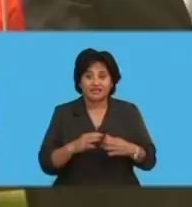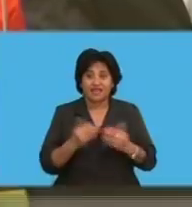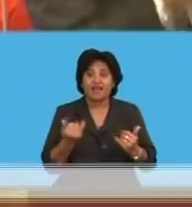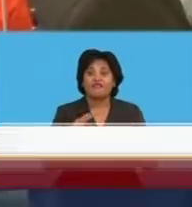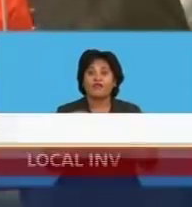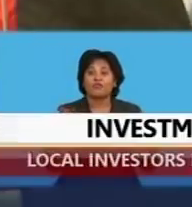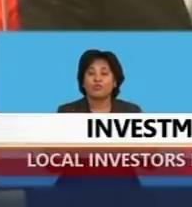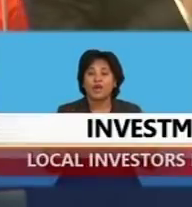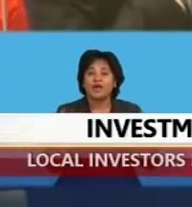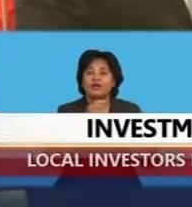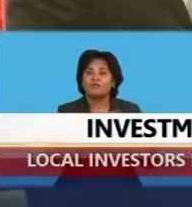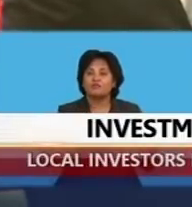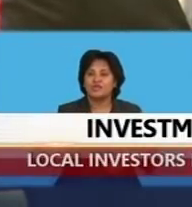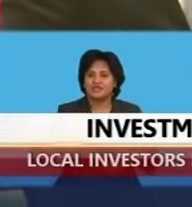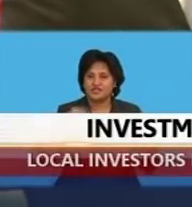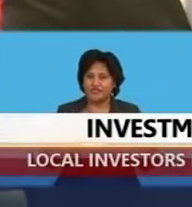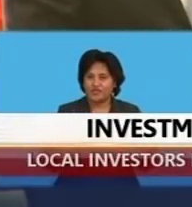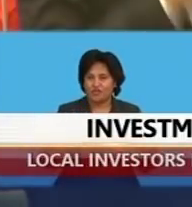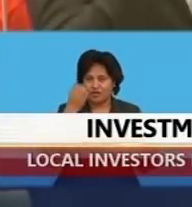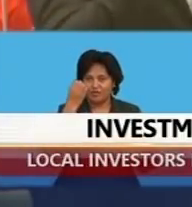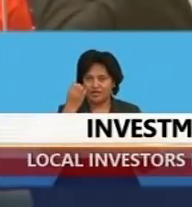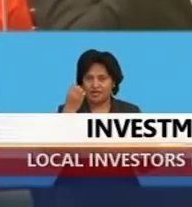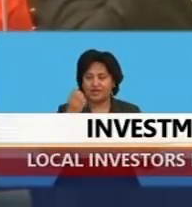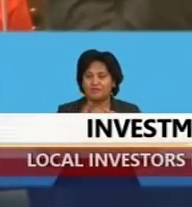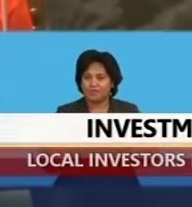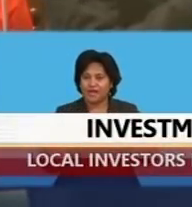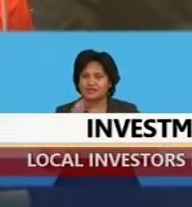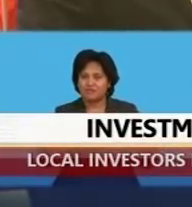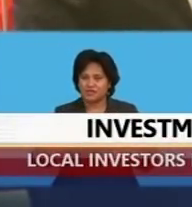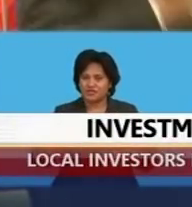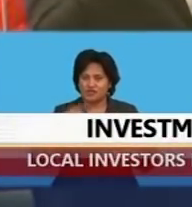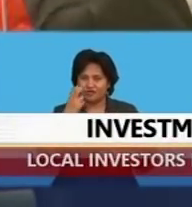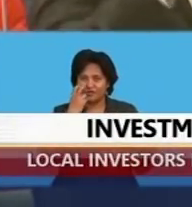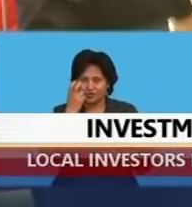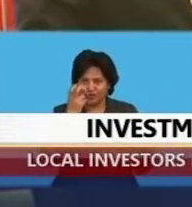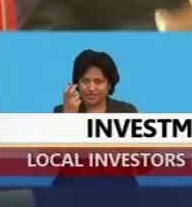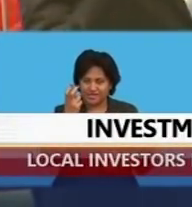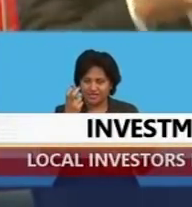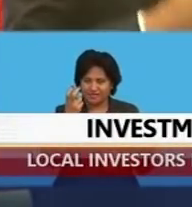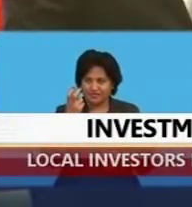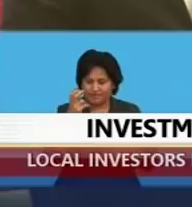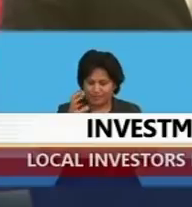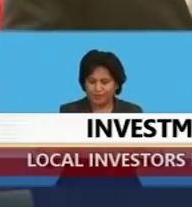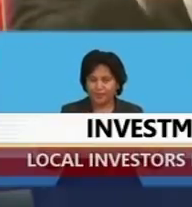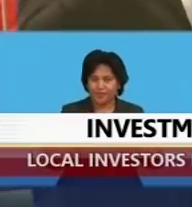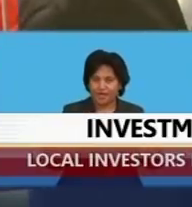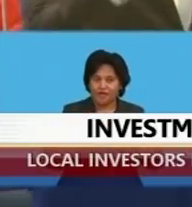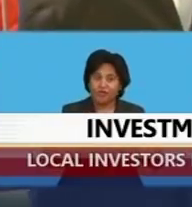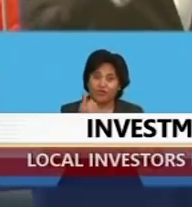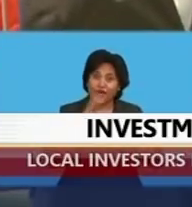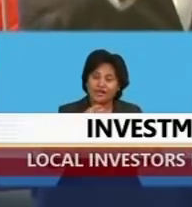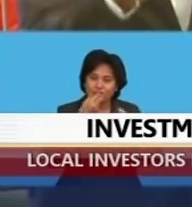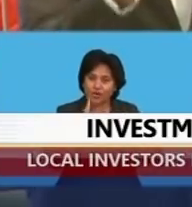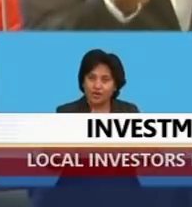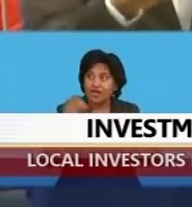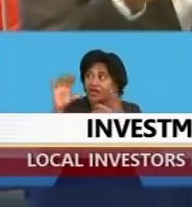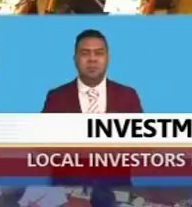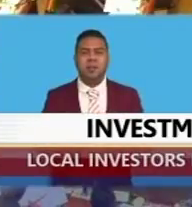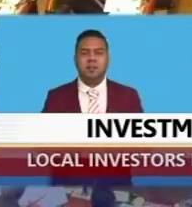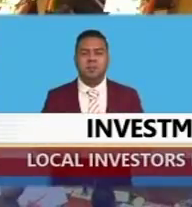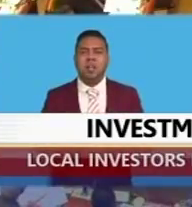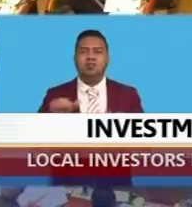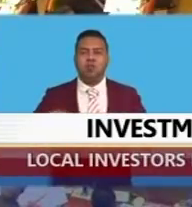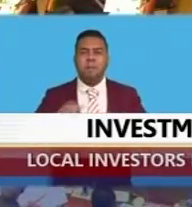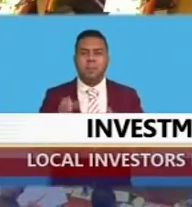of Economy and from the Ministry of Industry, Trade and Tourism, and we have told them so. Madam Speaker, and I'll say this publicly, the World Bank is not always